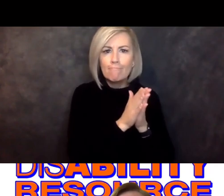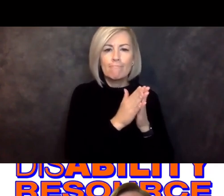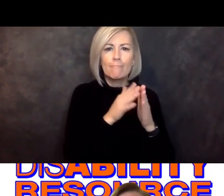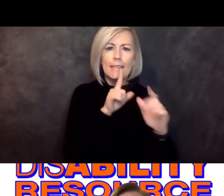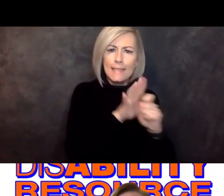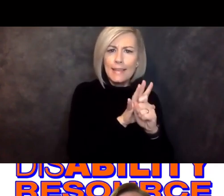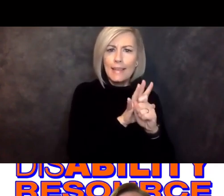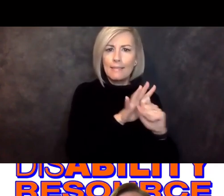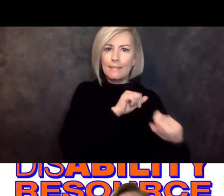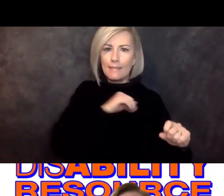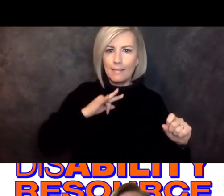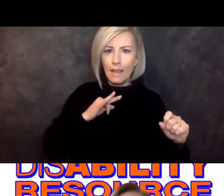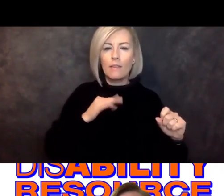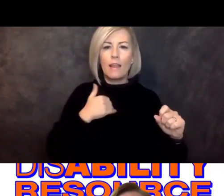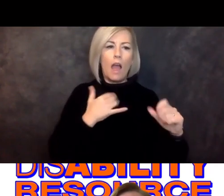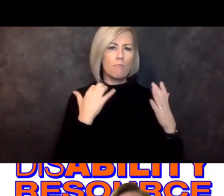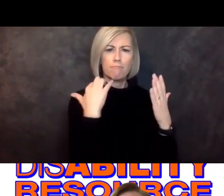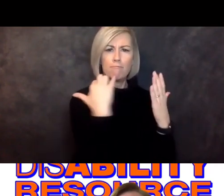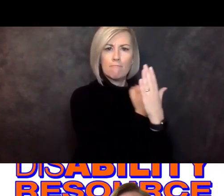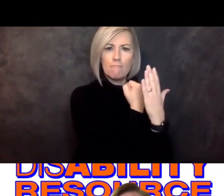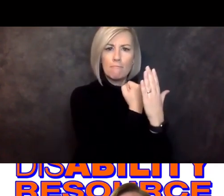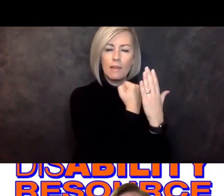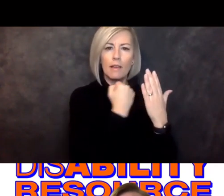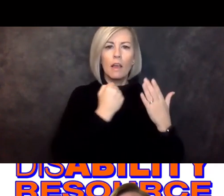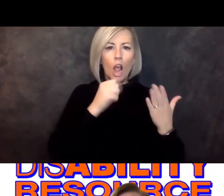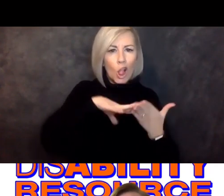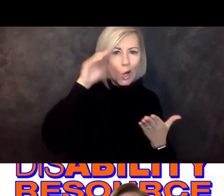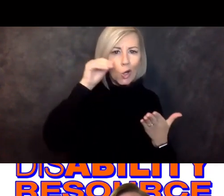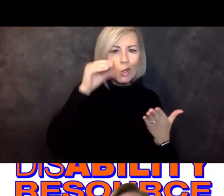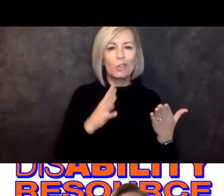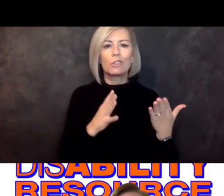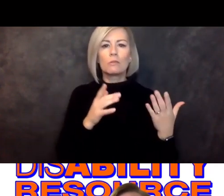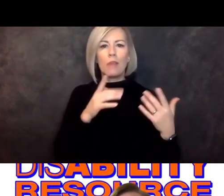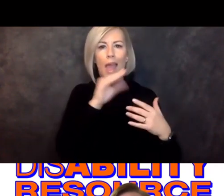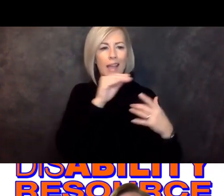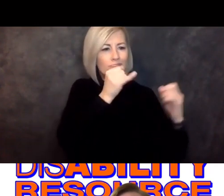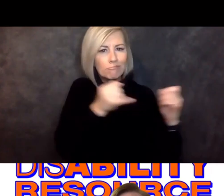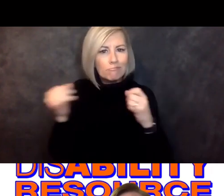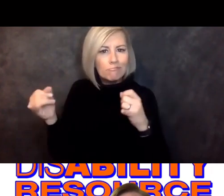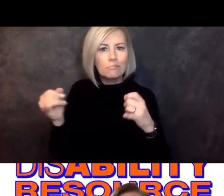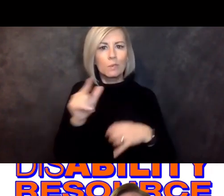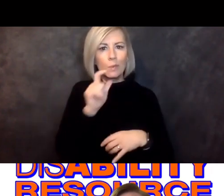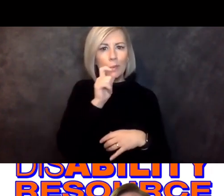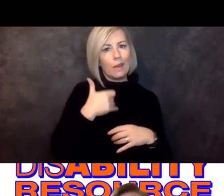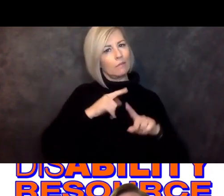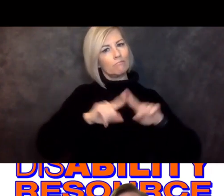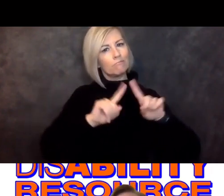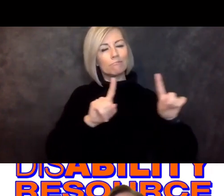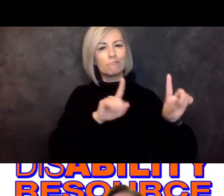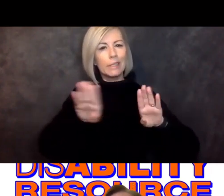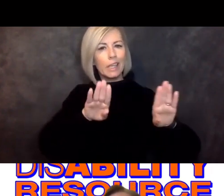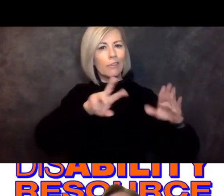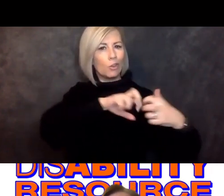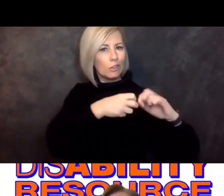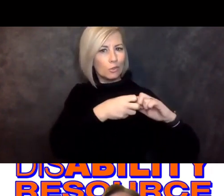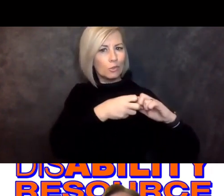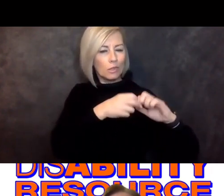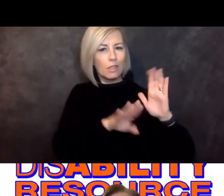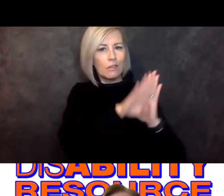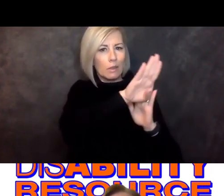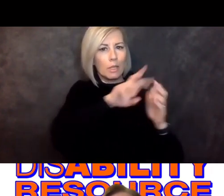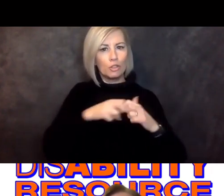would bring maximum gains for learners and for individuals who had different behavioral issues and developmental